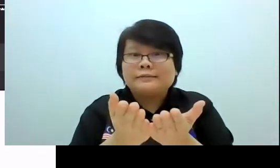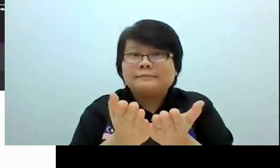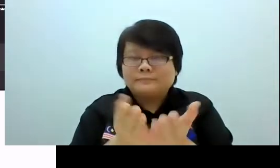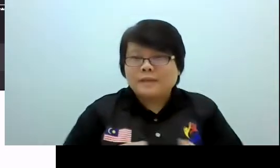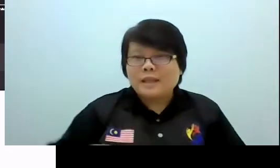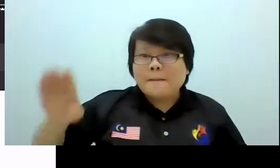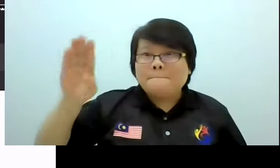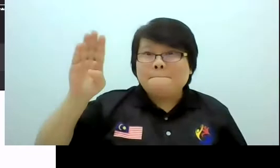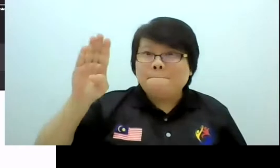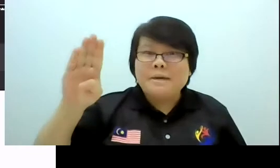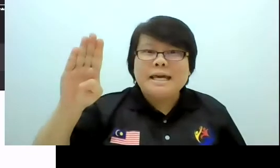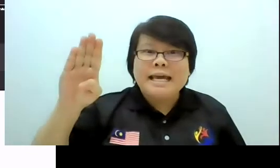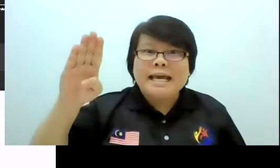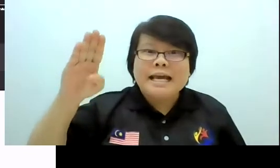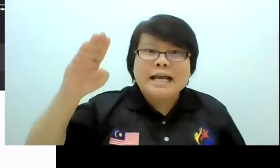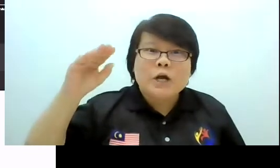book?